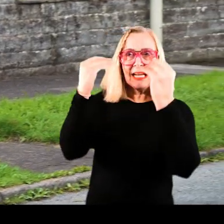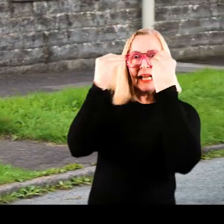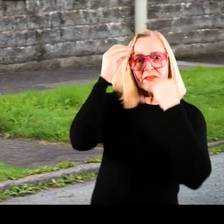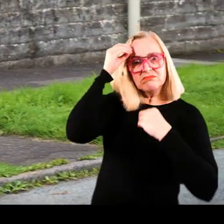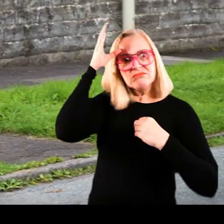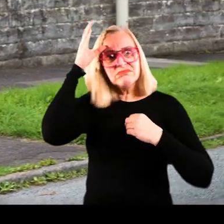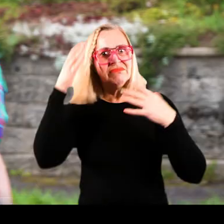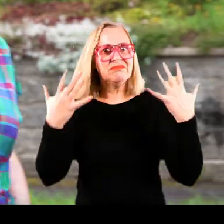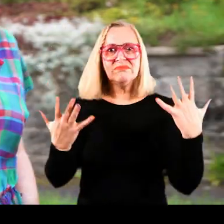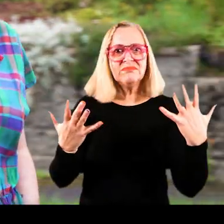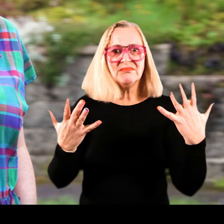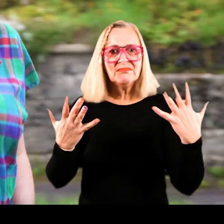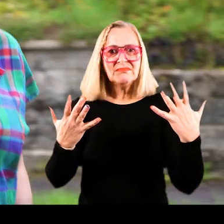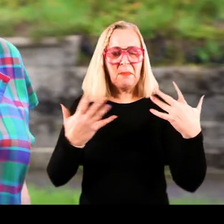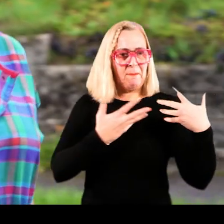in PMDD.